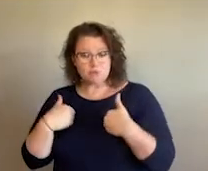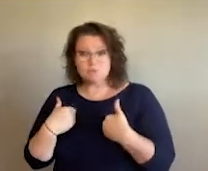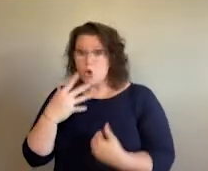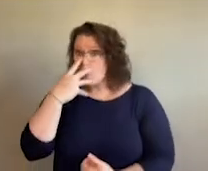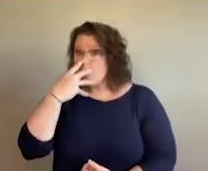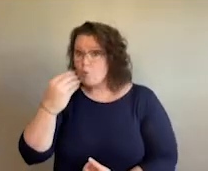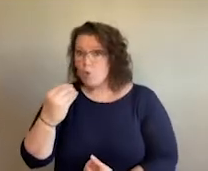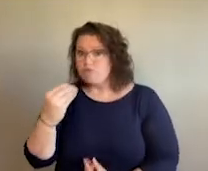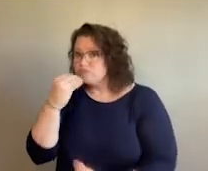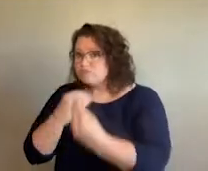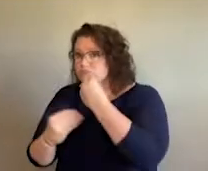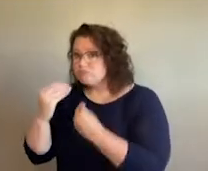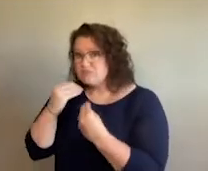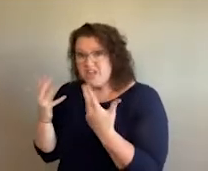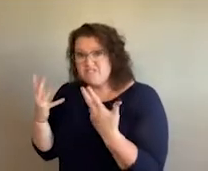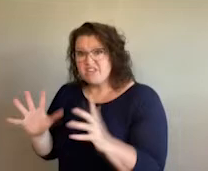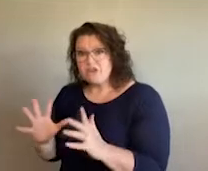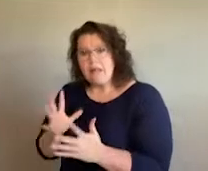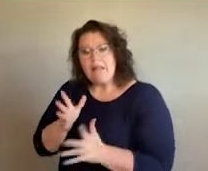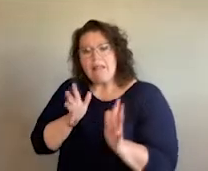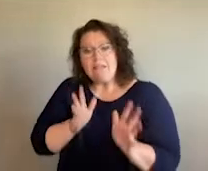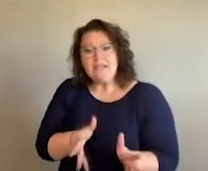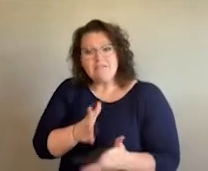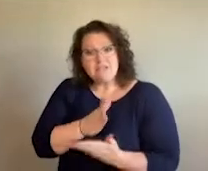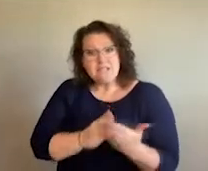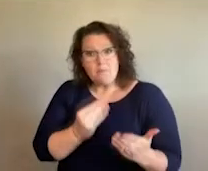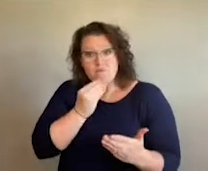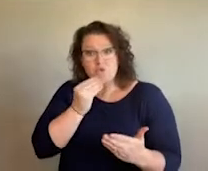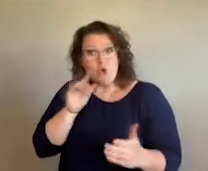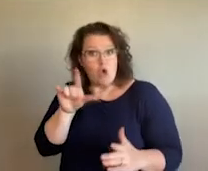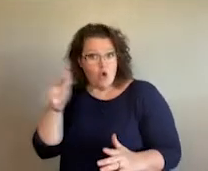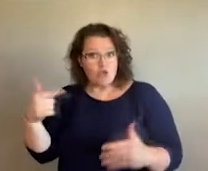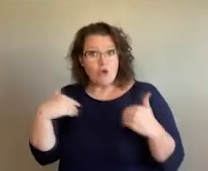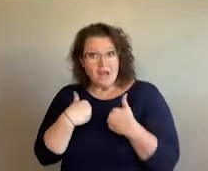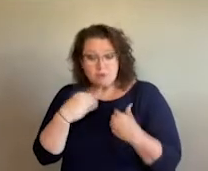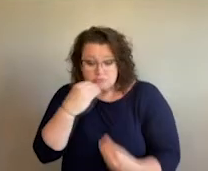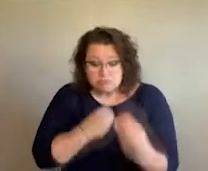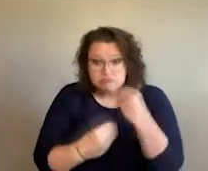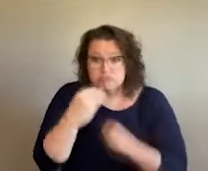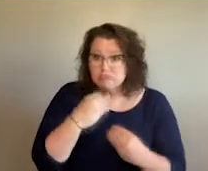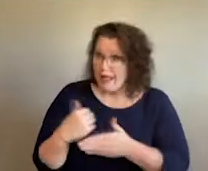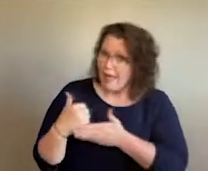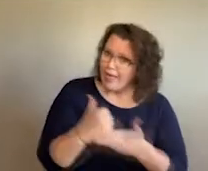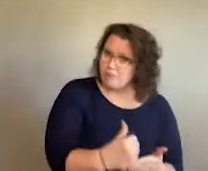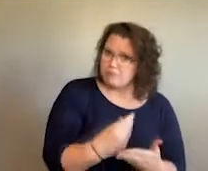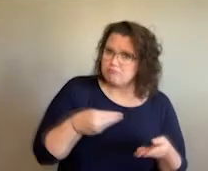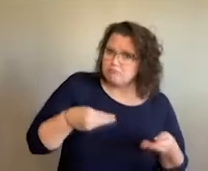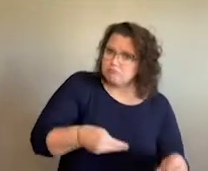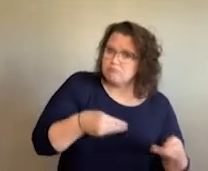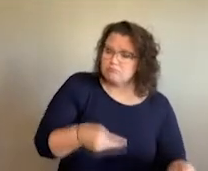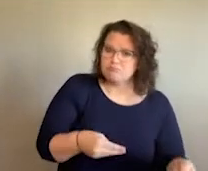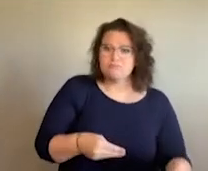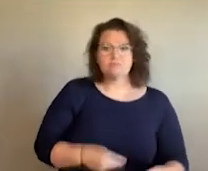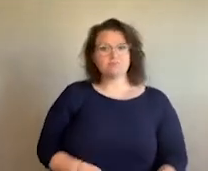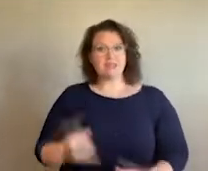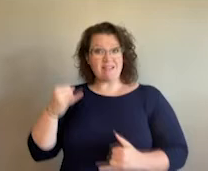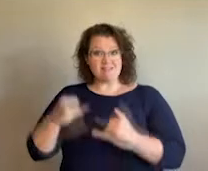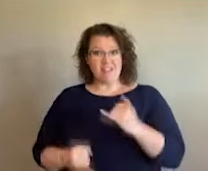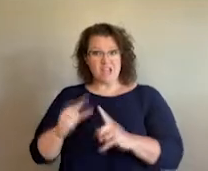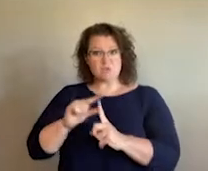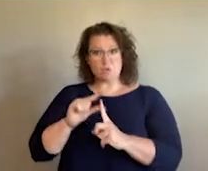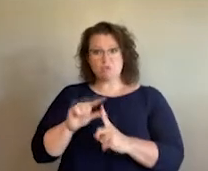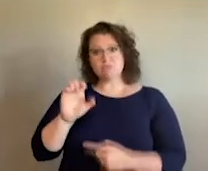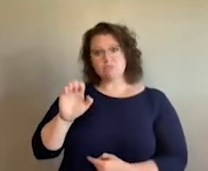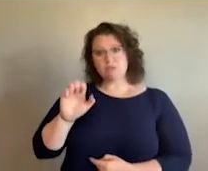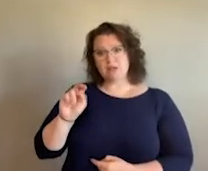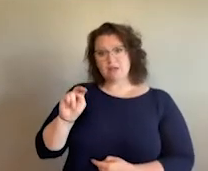their leftovers for other animals to eat. And the last word that I'm going to share with you is endangered.